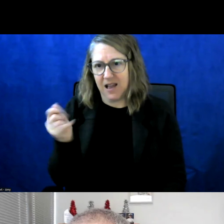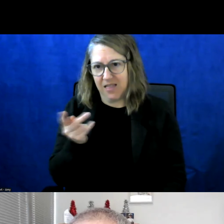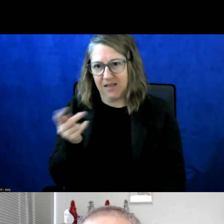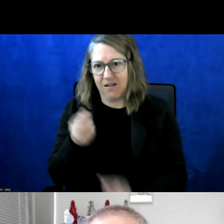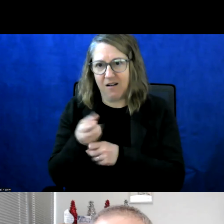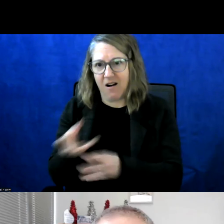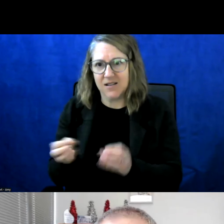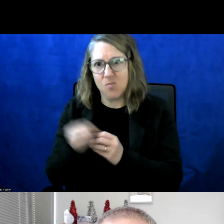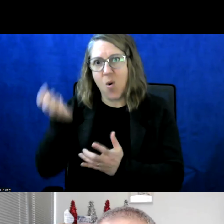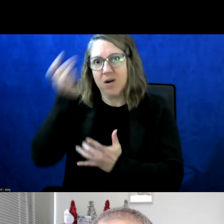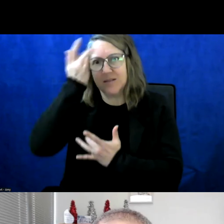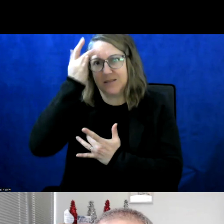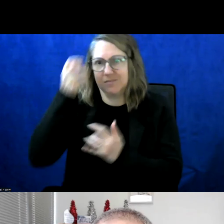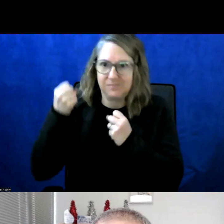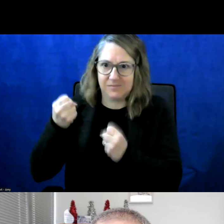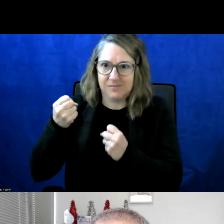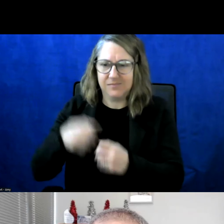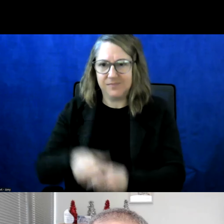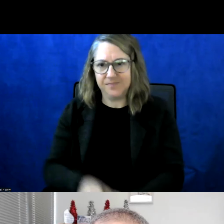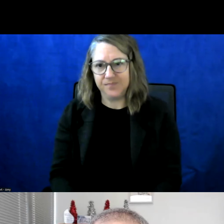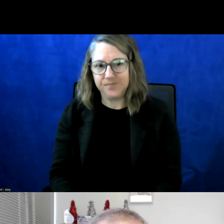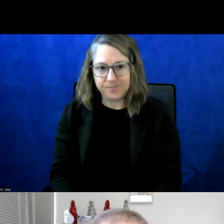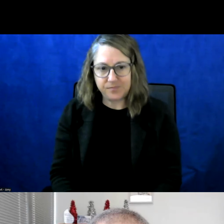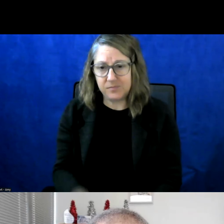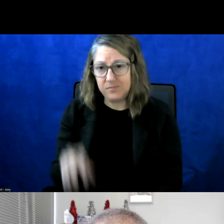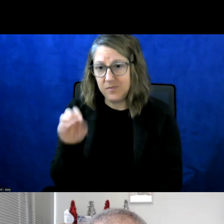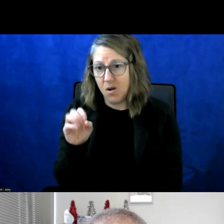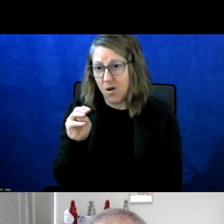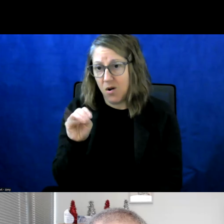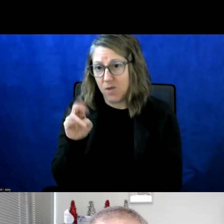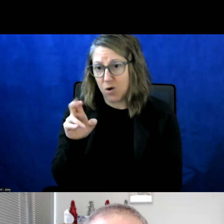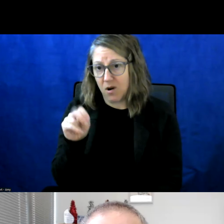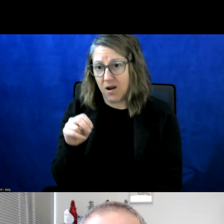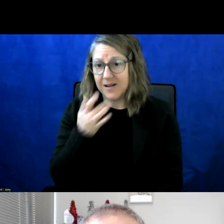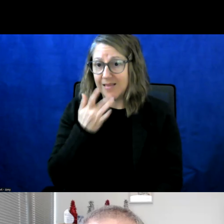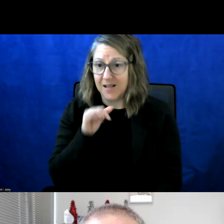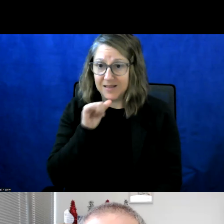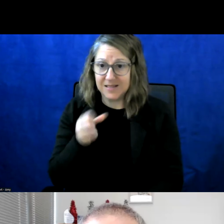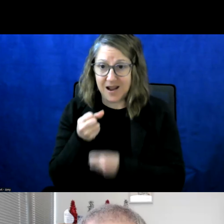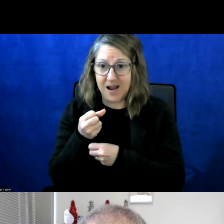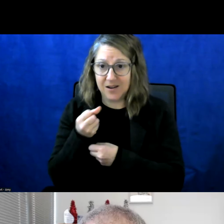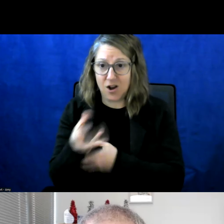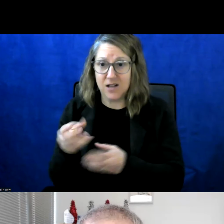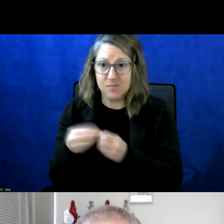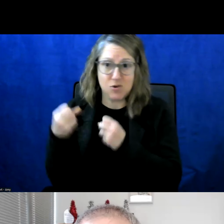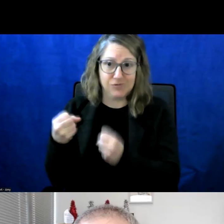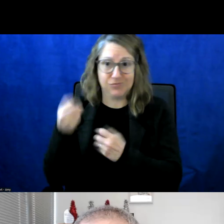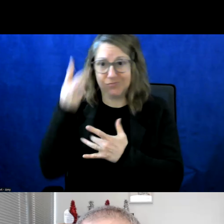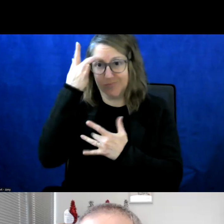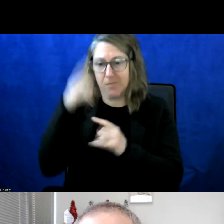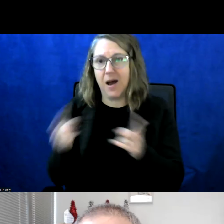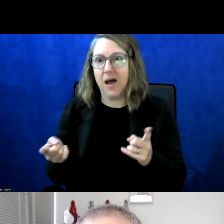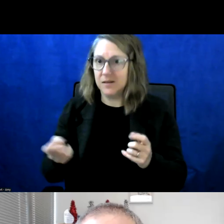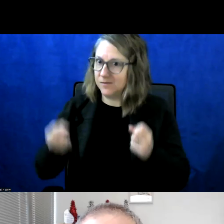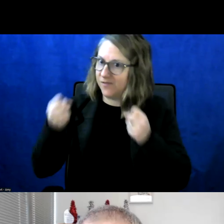disease. With Omicron, fortunately, it's not causing more severe disease, but it is super infectious. So, and